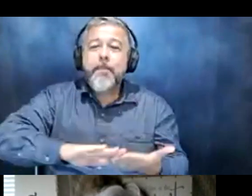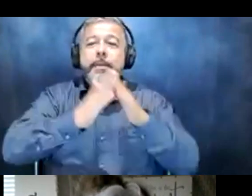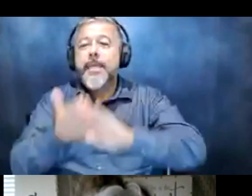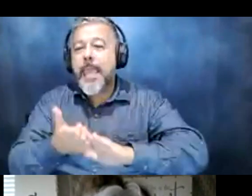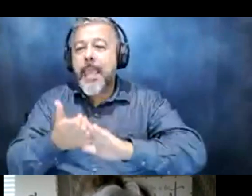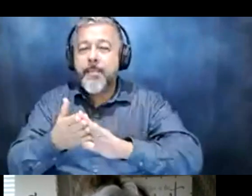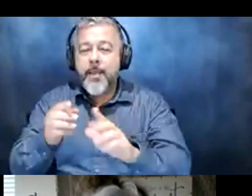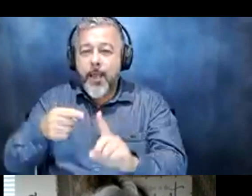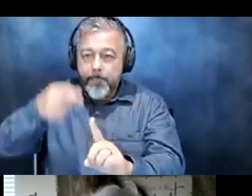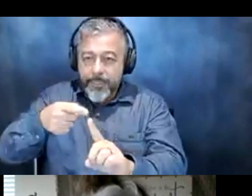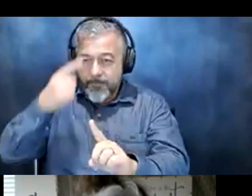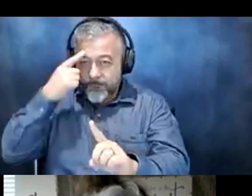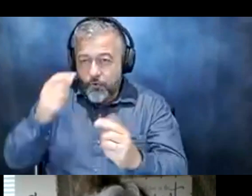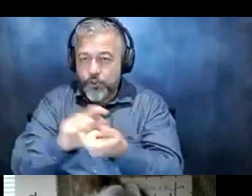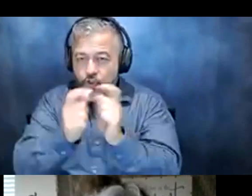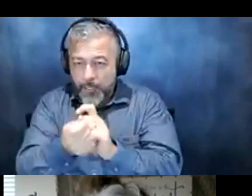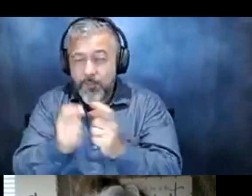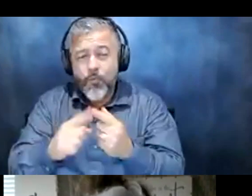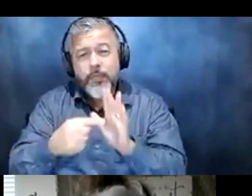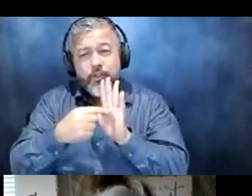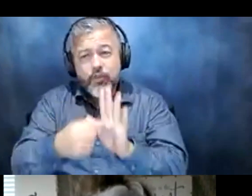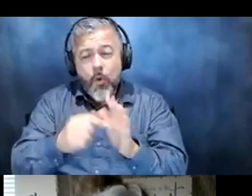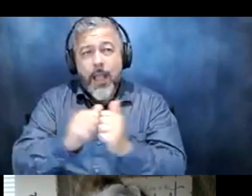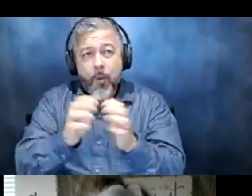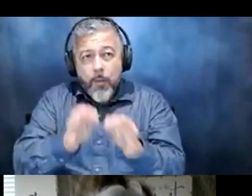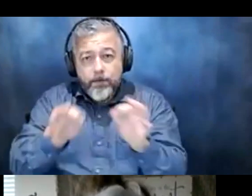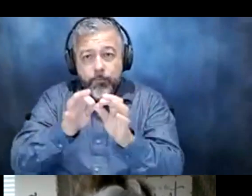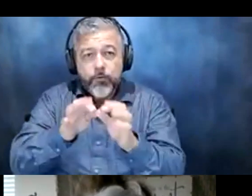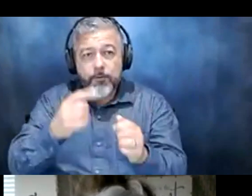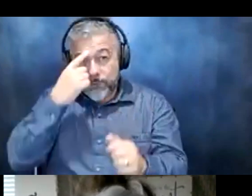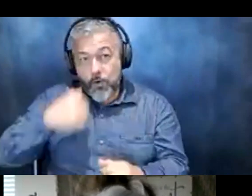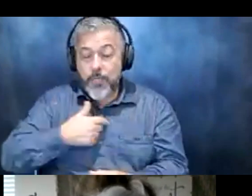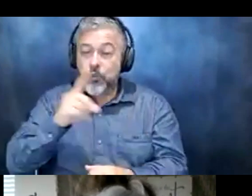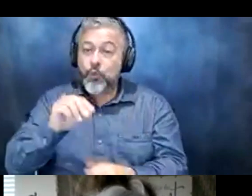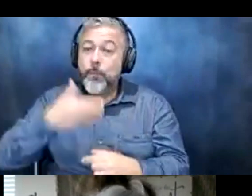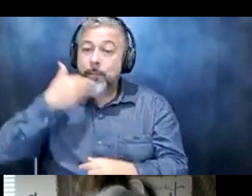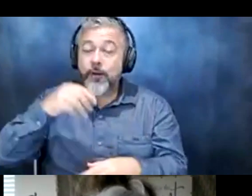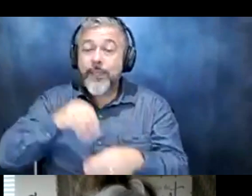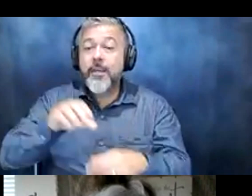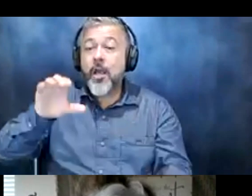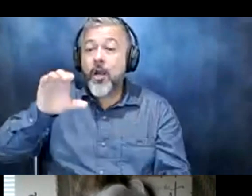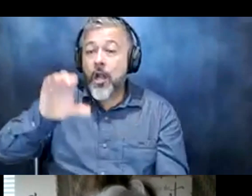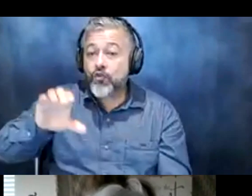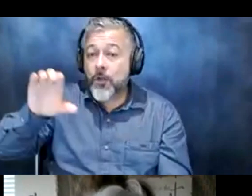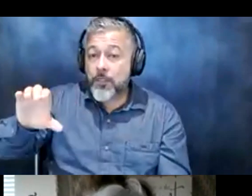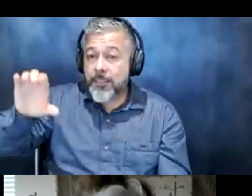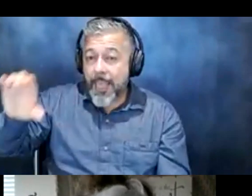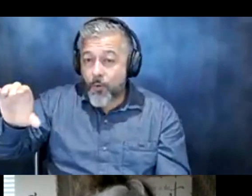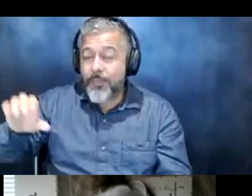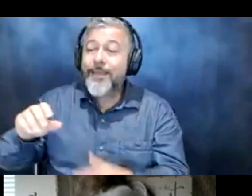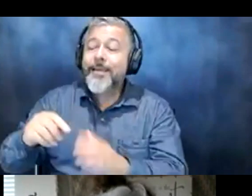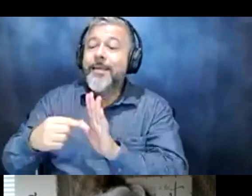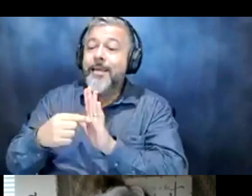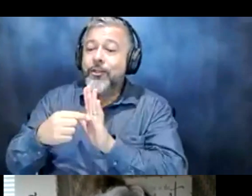to illustrate locally how vital it is that we do better. In Contra Costa County, it appears our battle for funding is becoming a